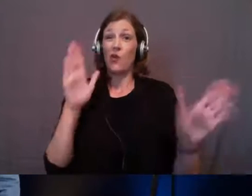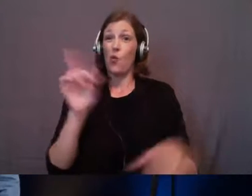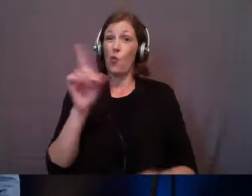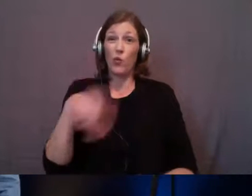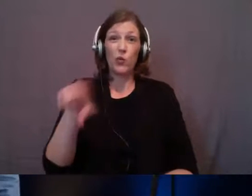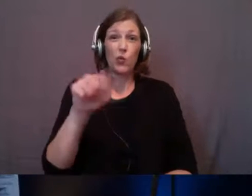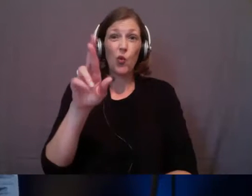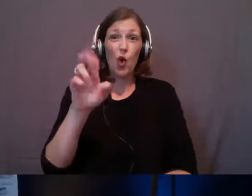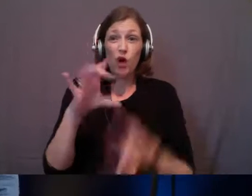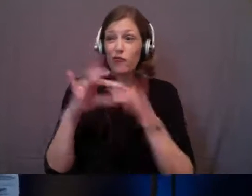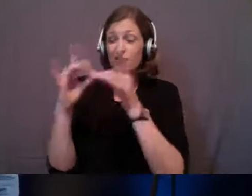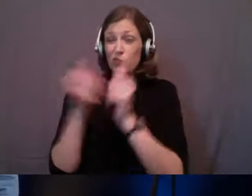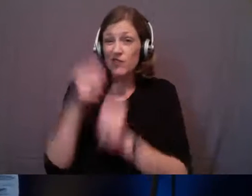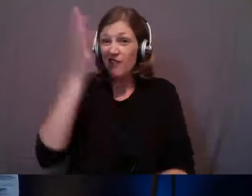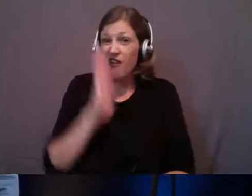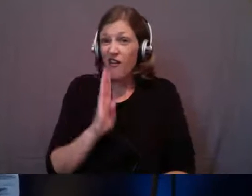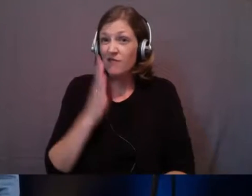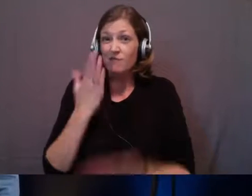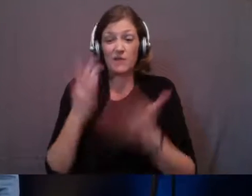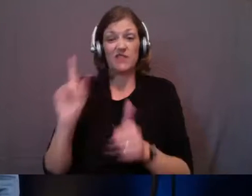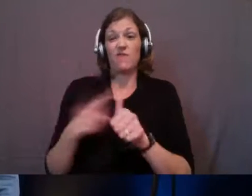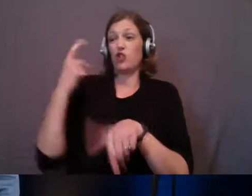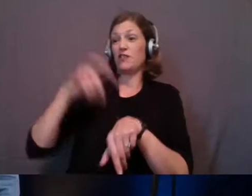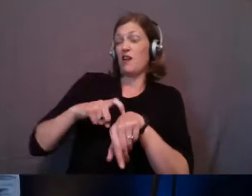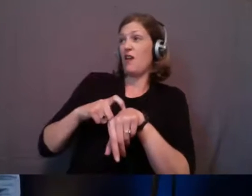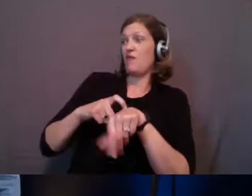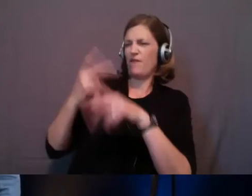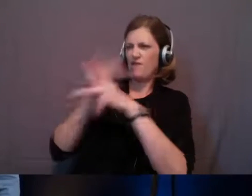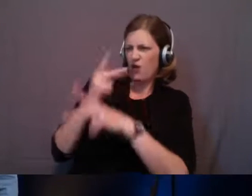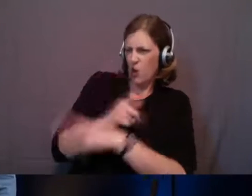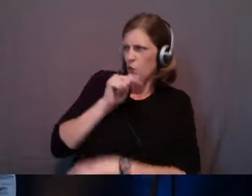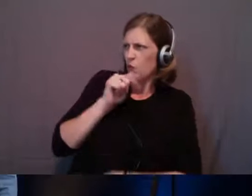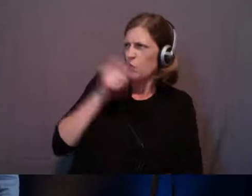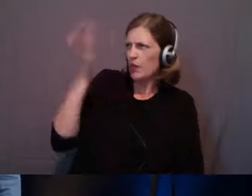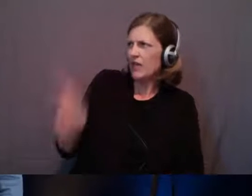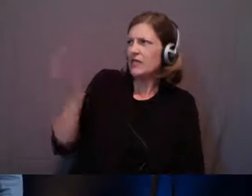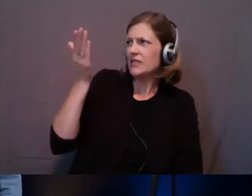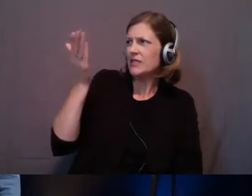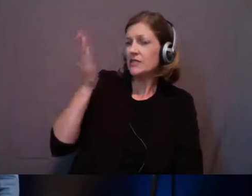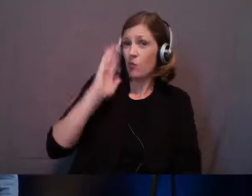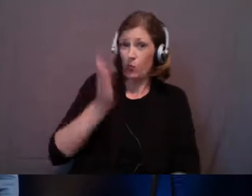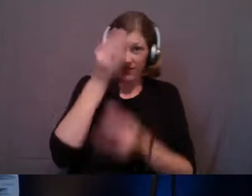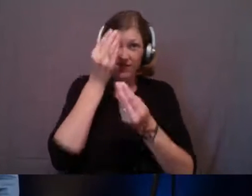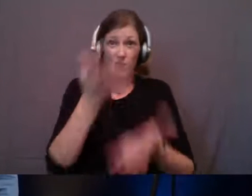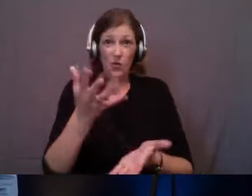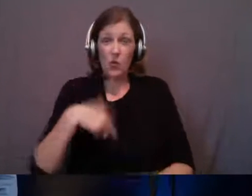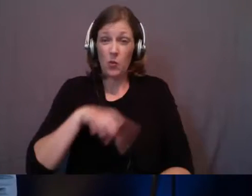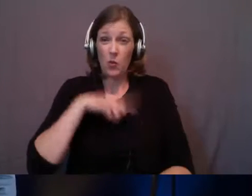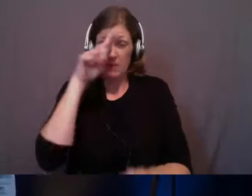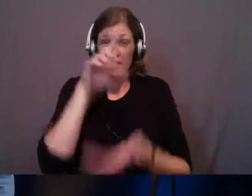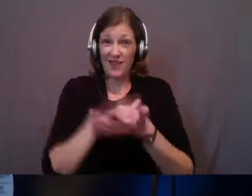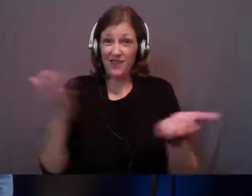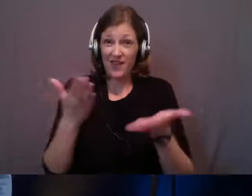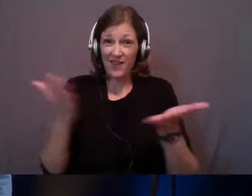relationship with God, or maybe this is the first time you're ever engaging who God is. But I will tell you this, we believe at Gateway,